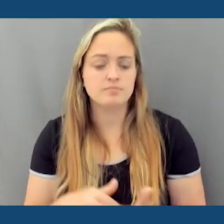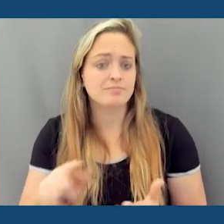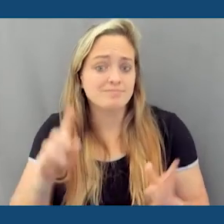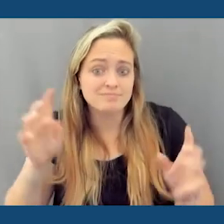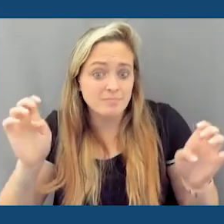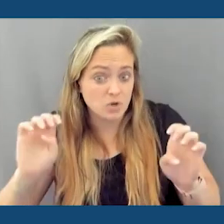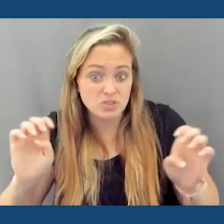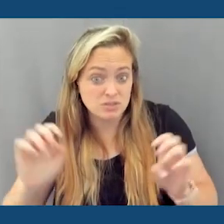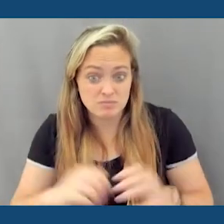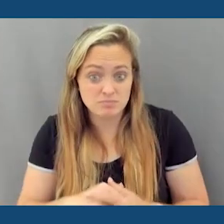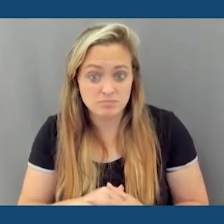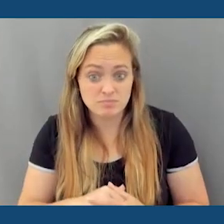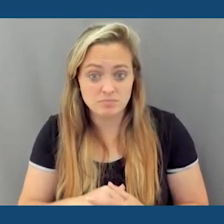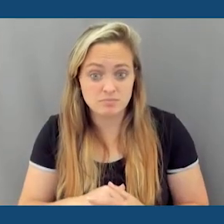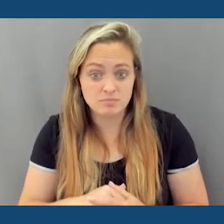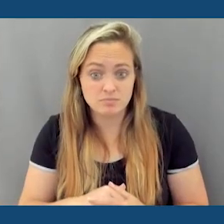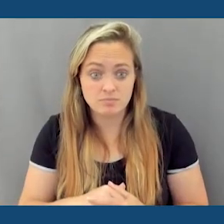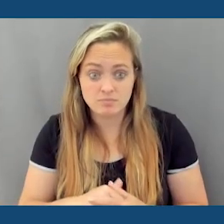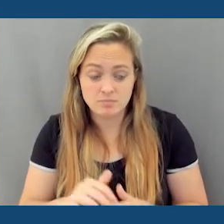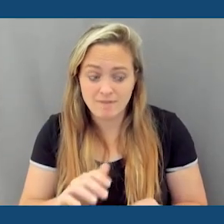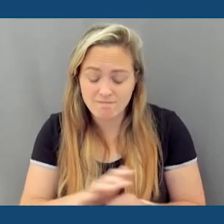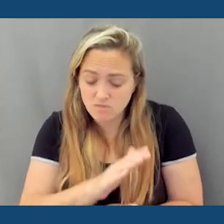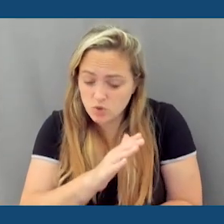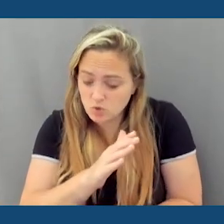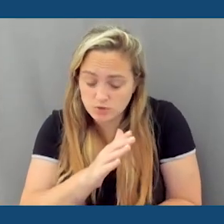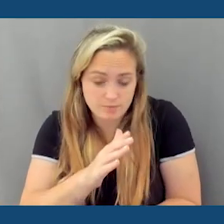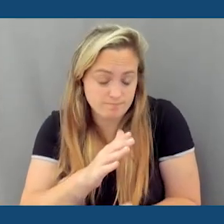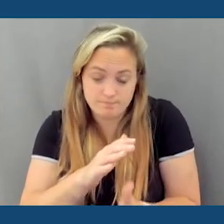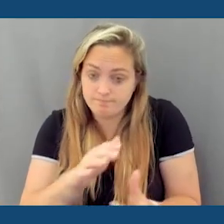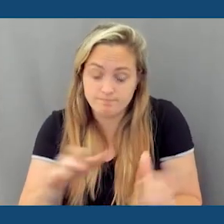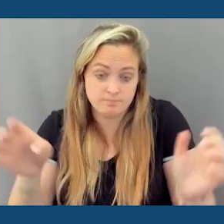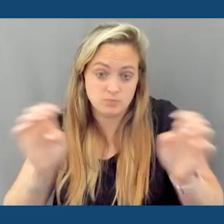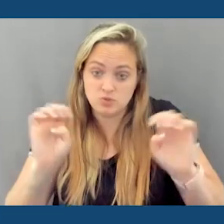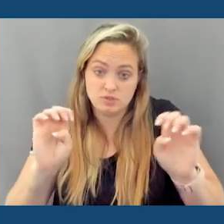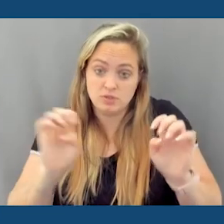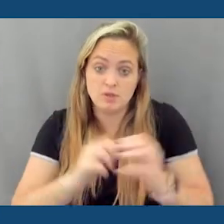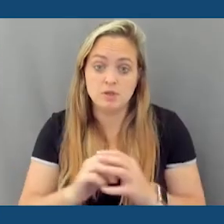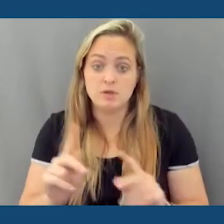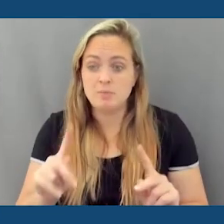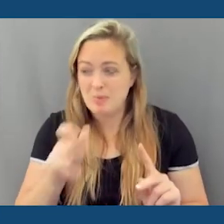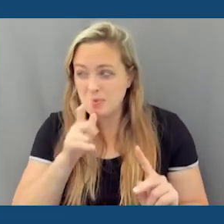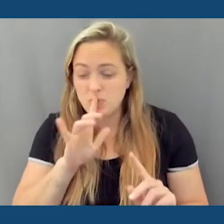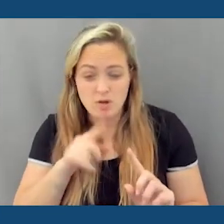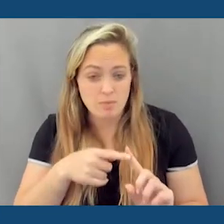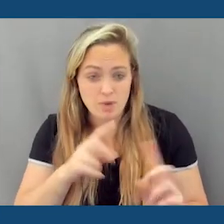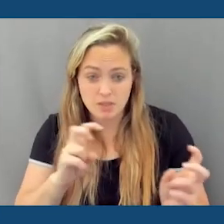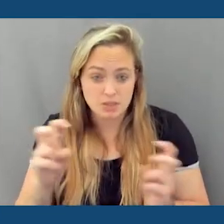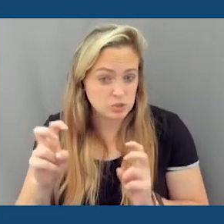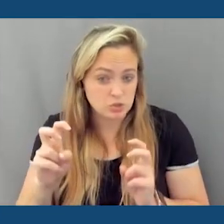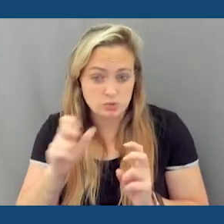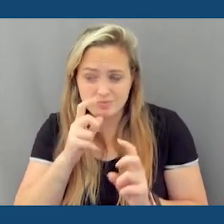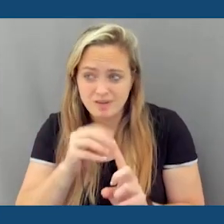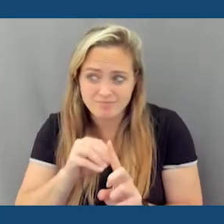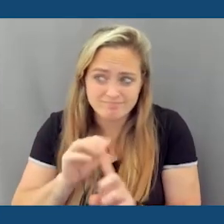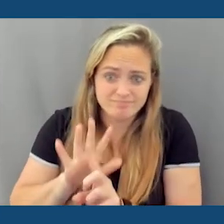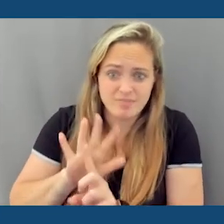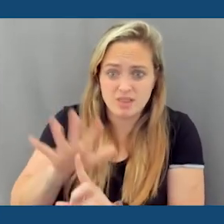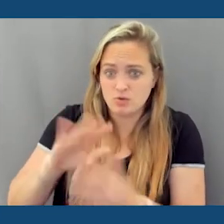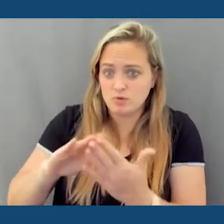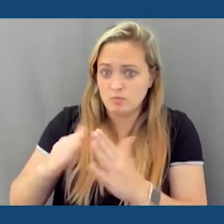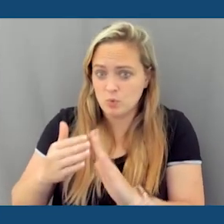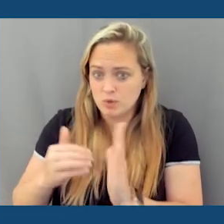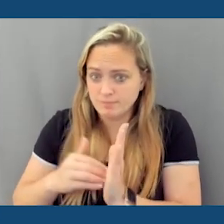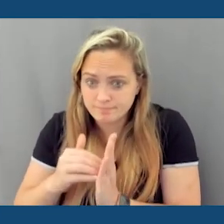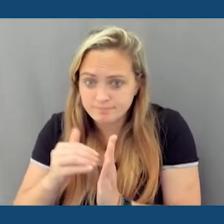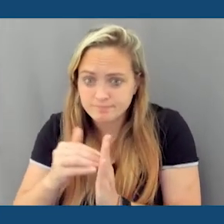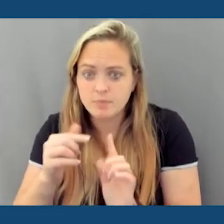crisis, full stop. This is an issue that a lot of people don't talk about because it may not affect their community.